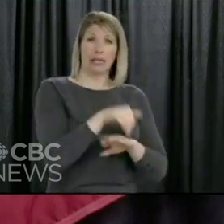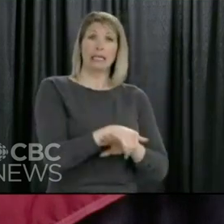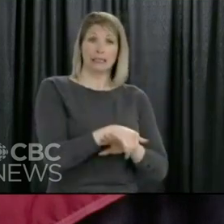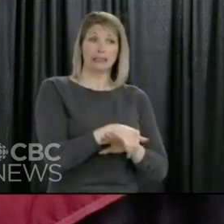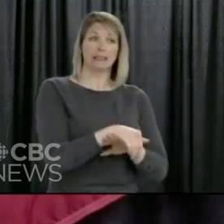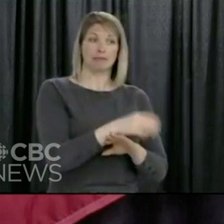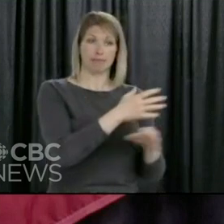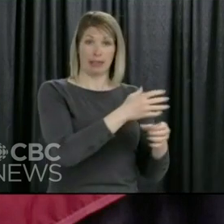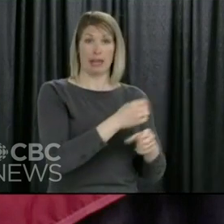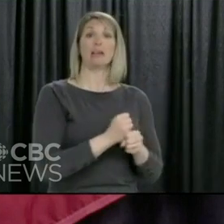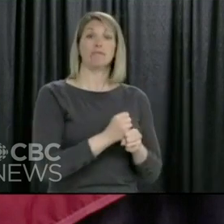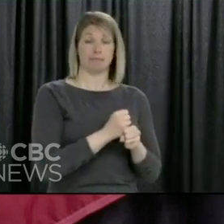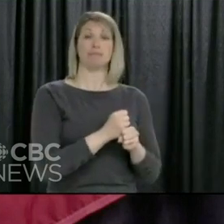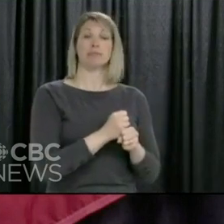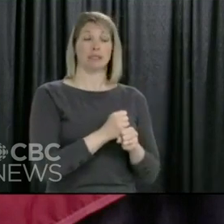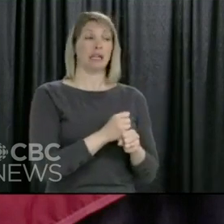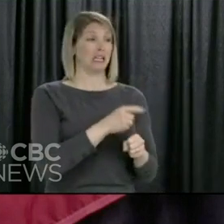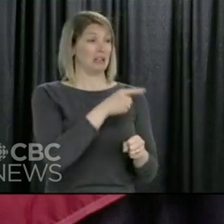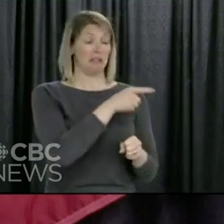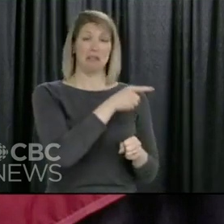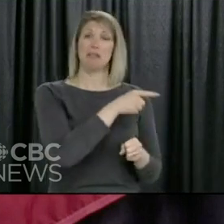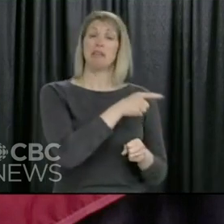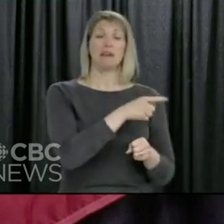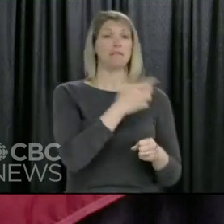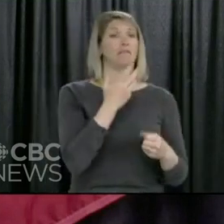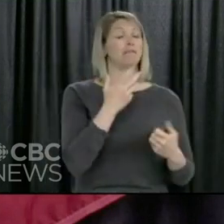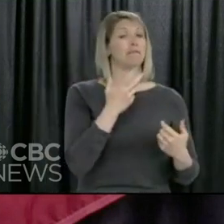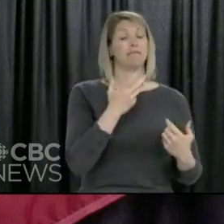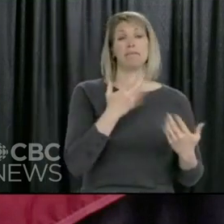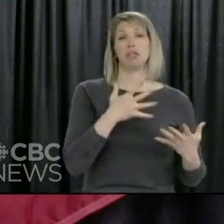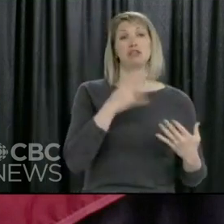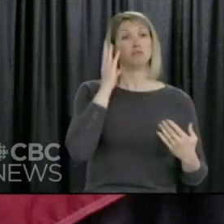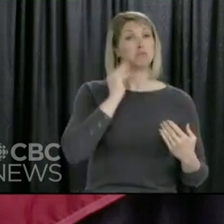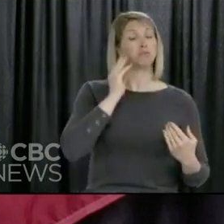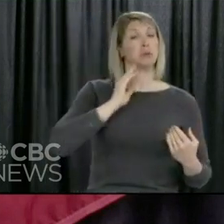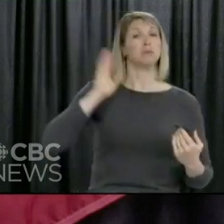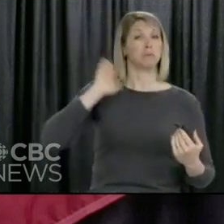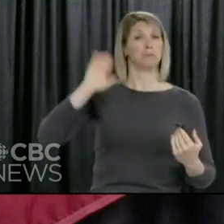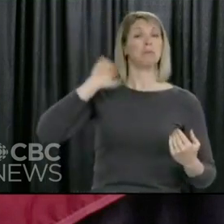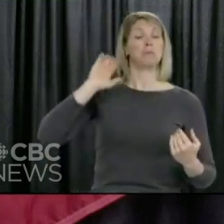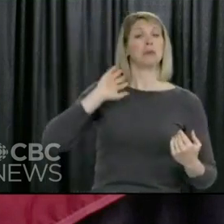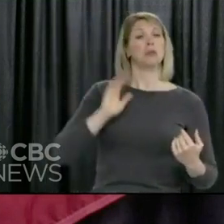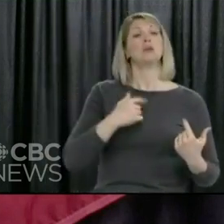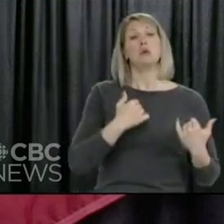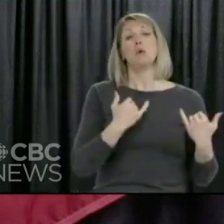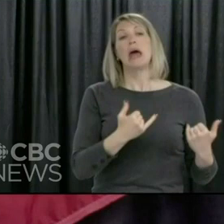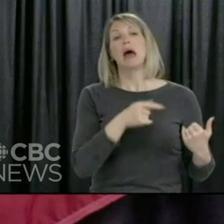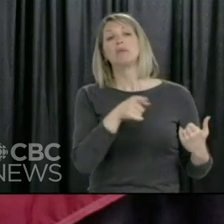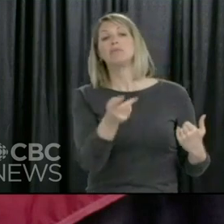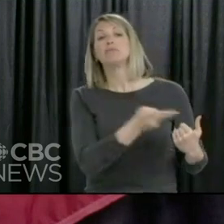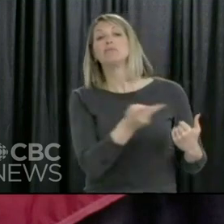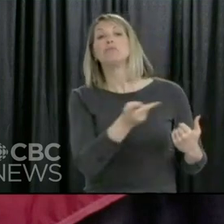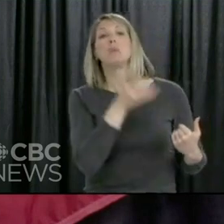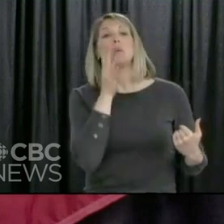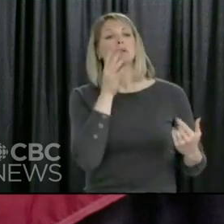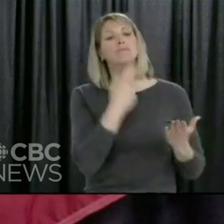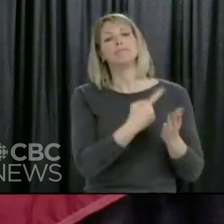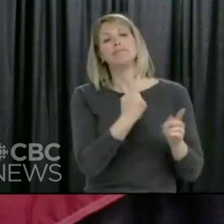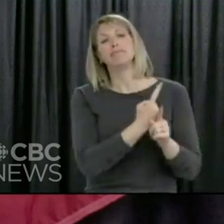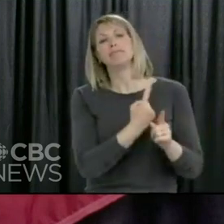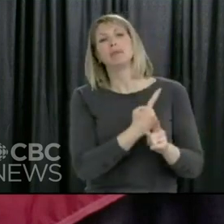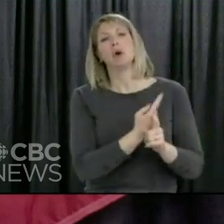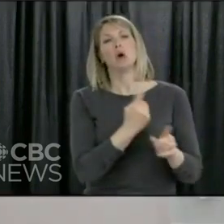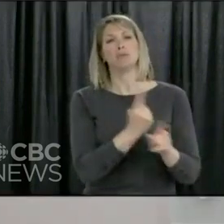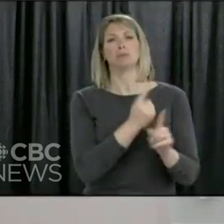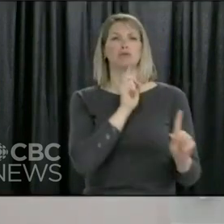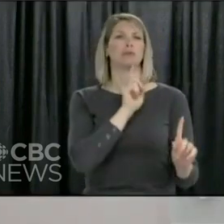night. So they've been through this. The justice officials are working along with the public health officials on the appropriate response.